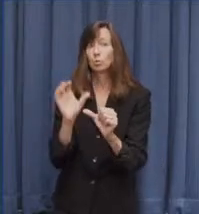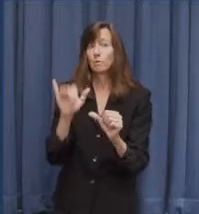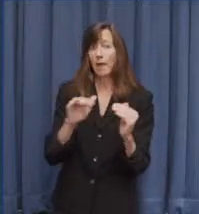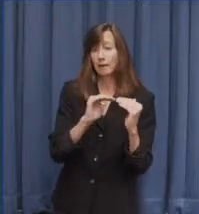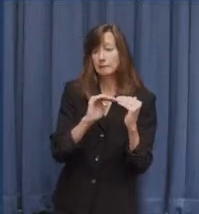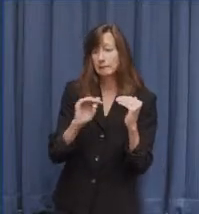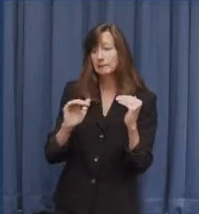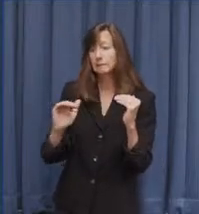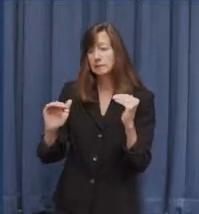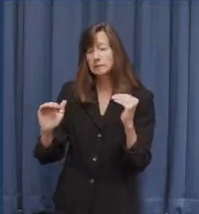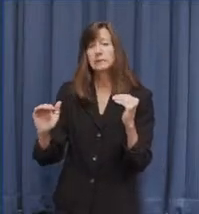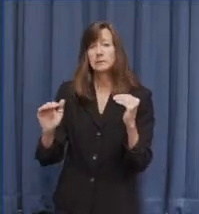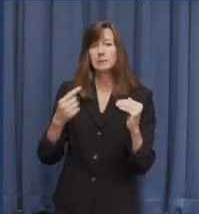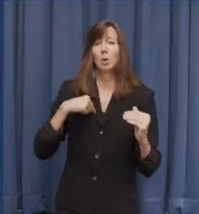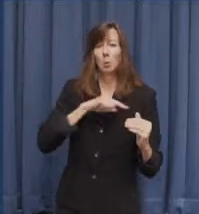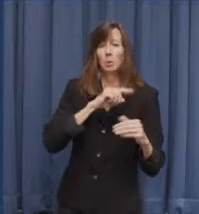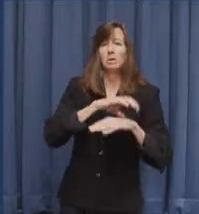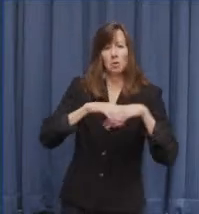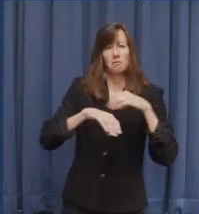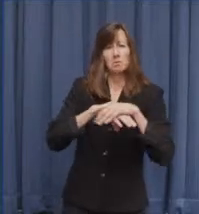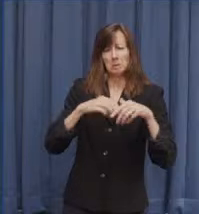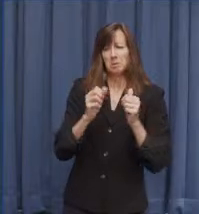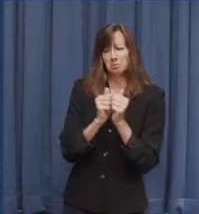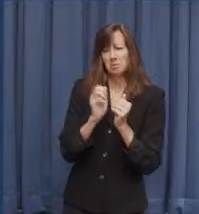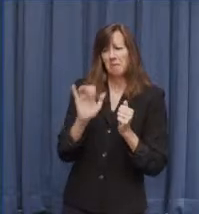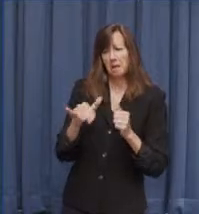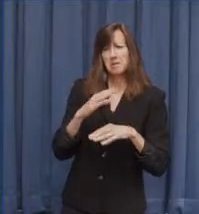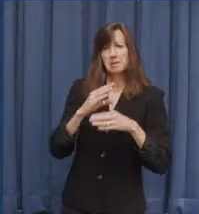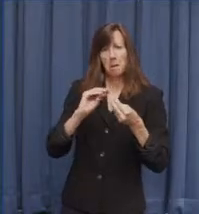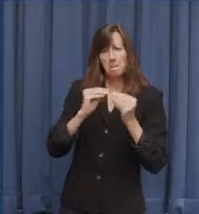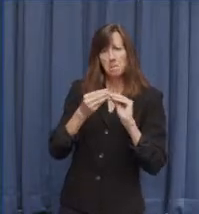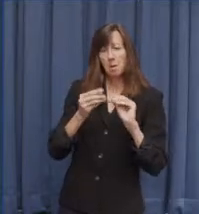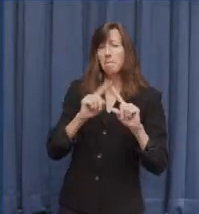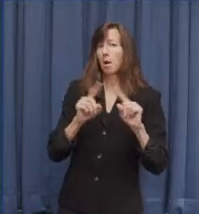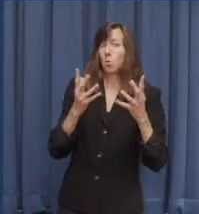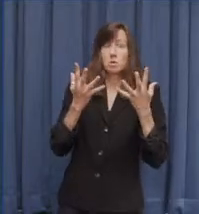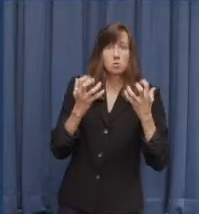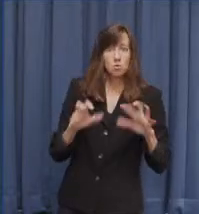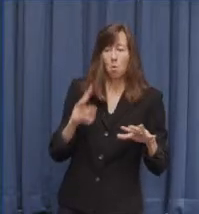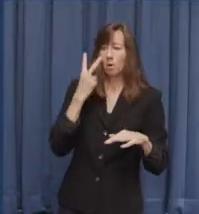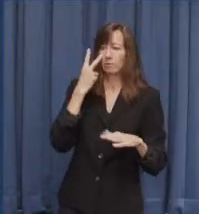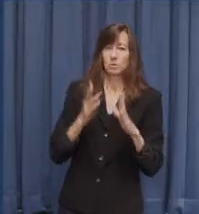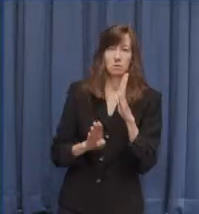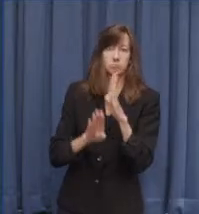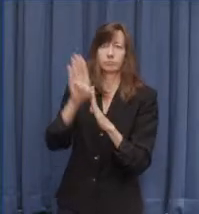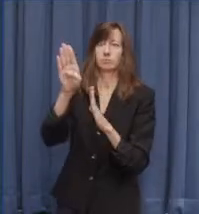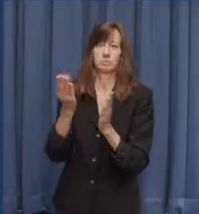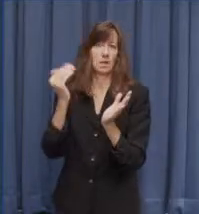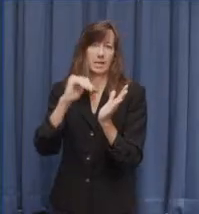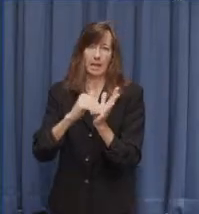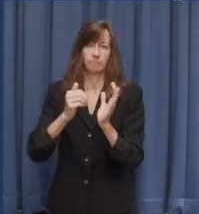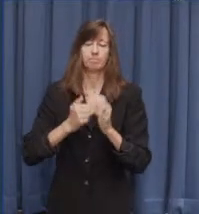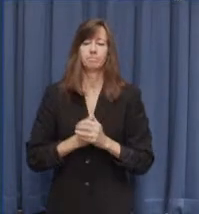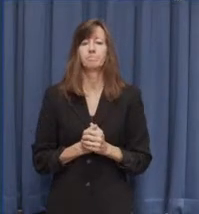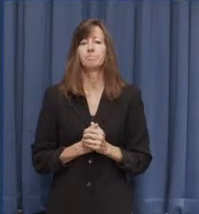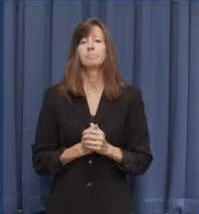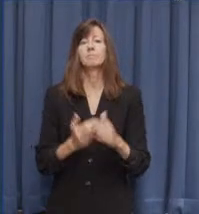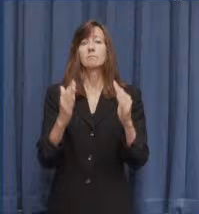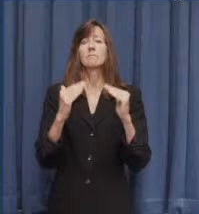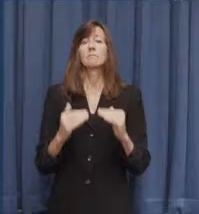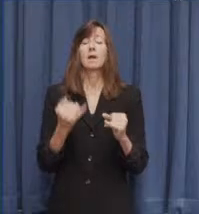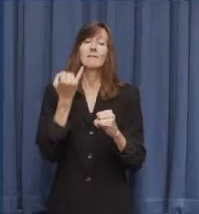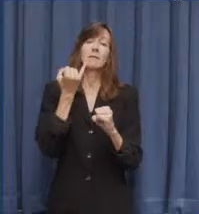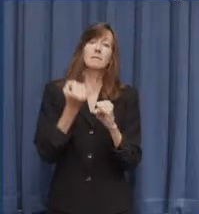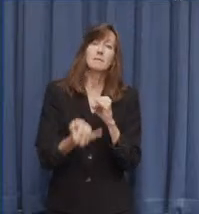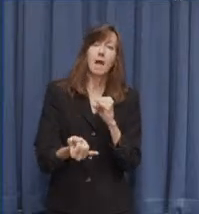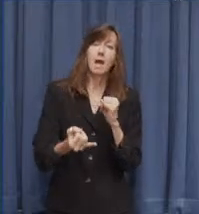but we of course don't want to see that number go back up. And then the final metric that I think is most important, again,